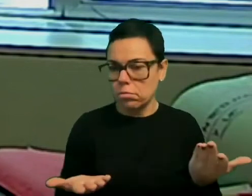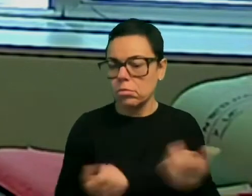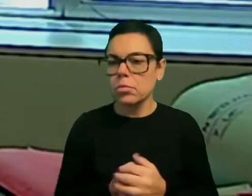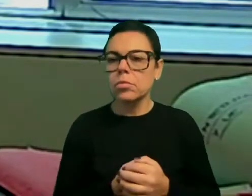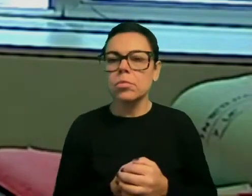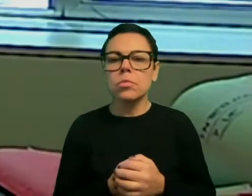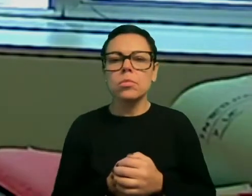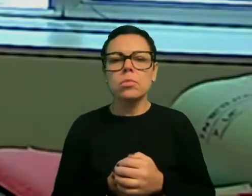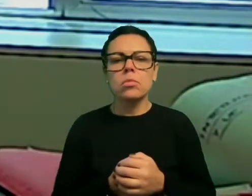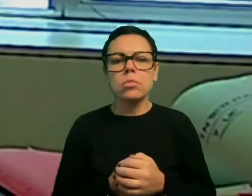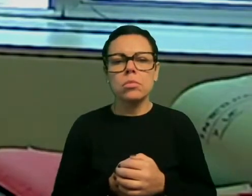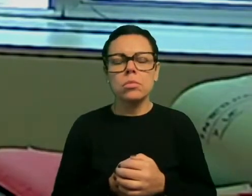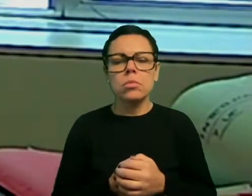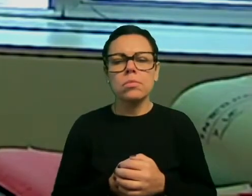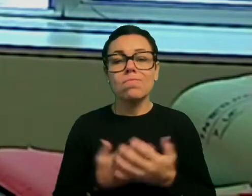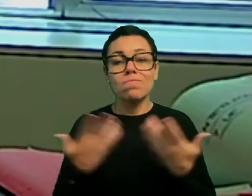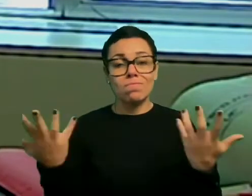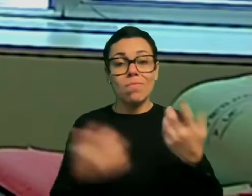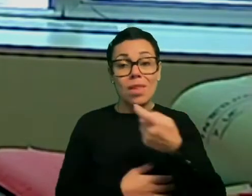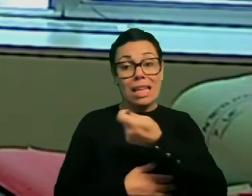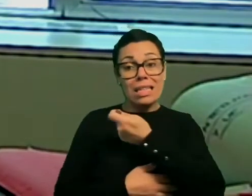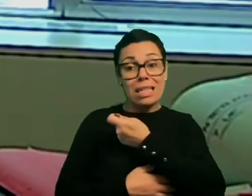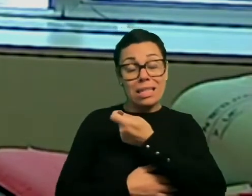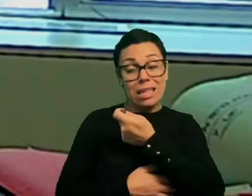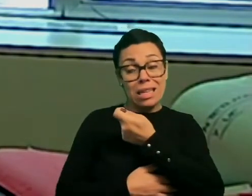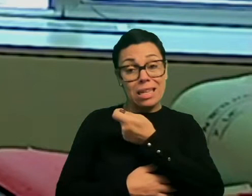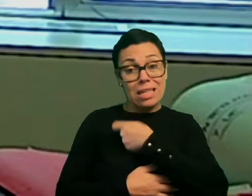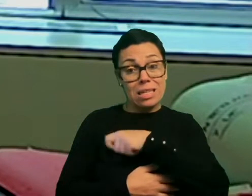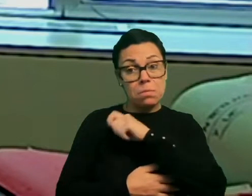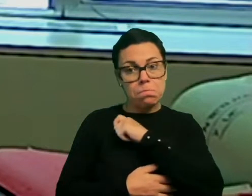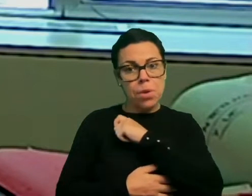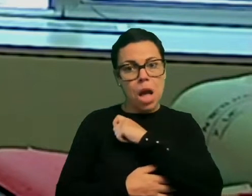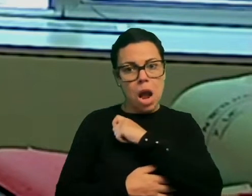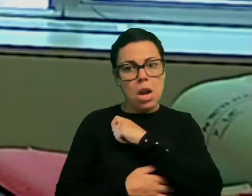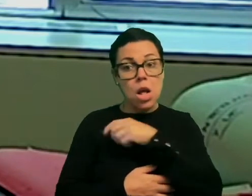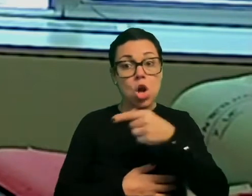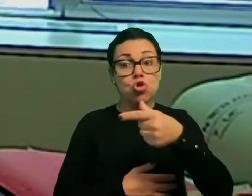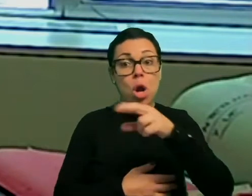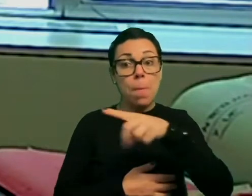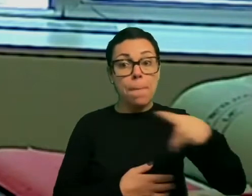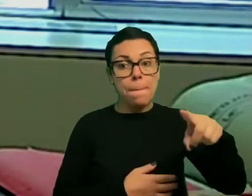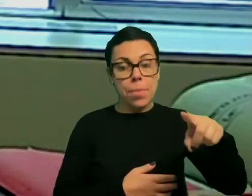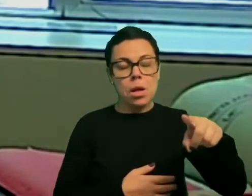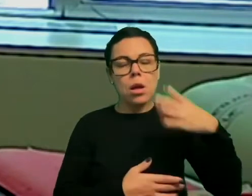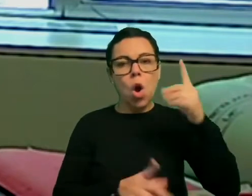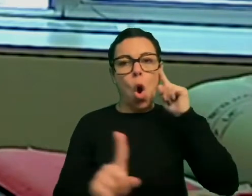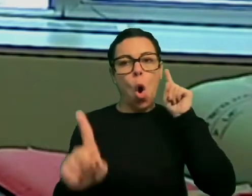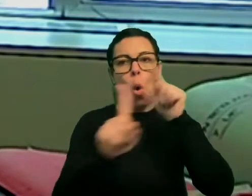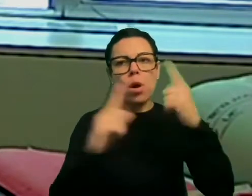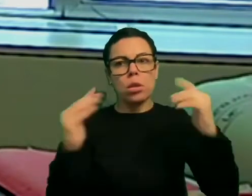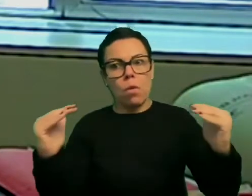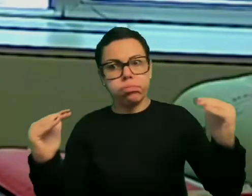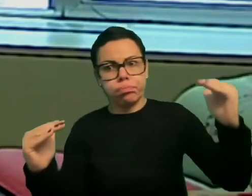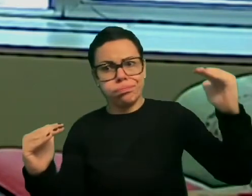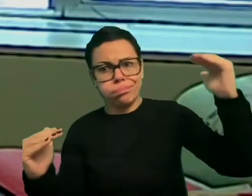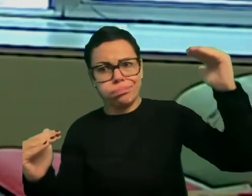to transposition was ambitious in terms of socially responsible public procurement, and as a result, to some extent, our legal framework goes